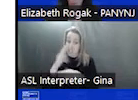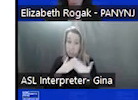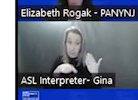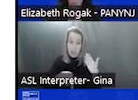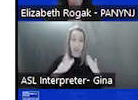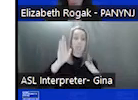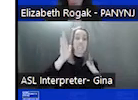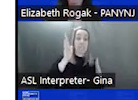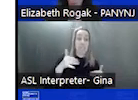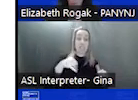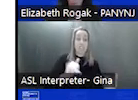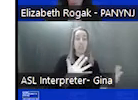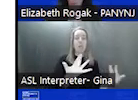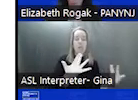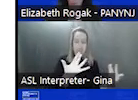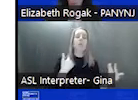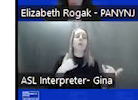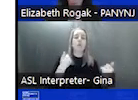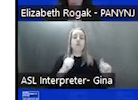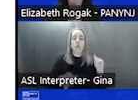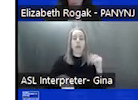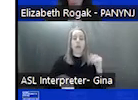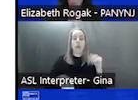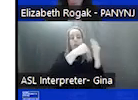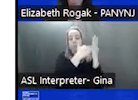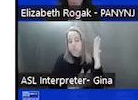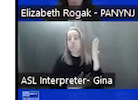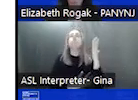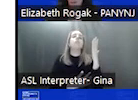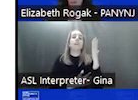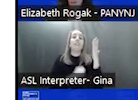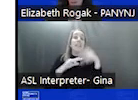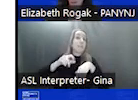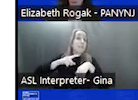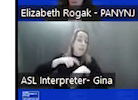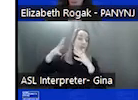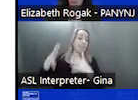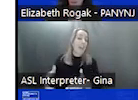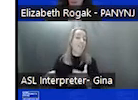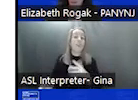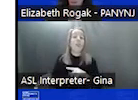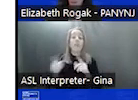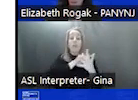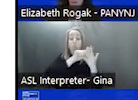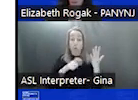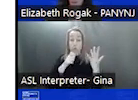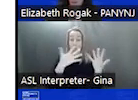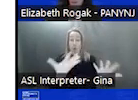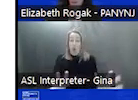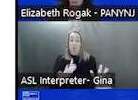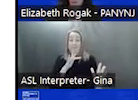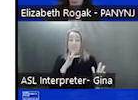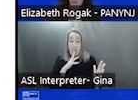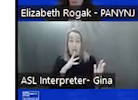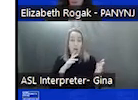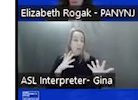time approaches, we will try to accommodate them as needed. And if time allows, people who have already spoken will be able to provide additional